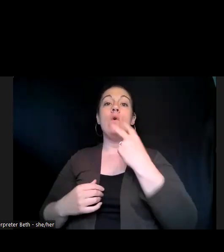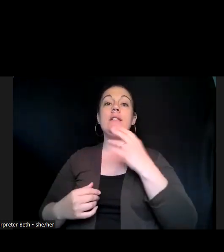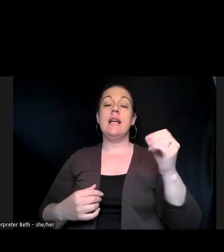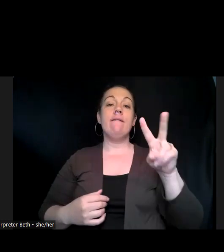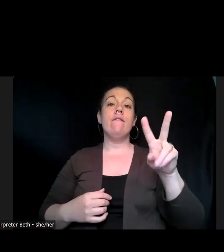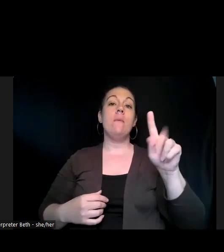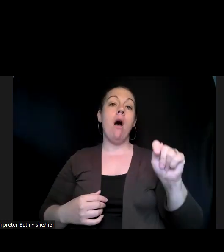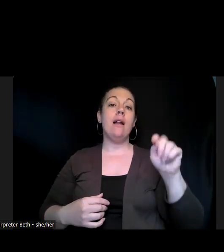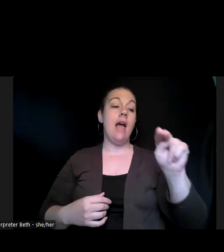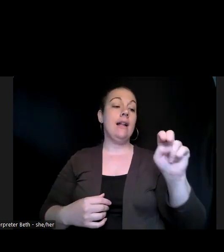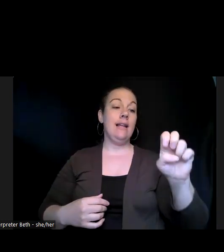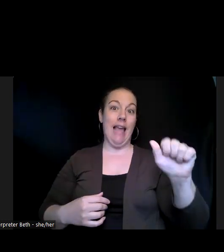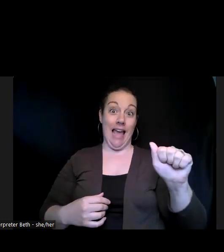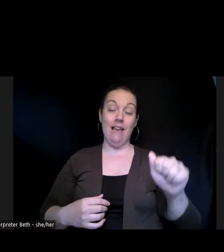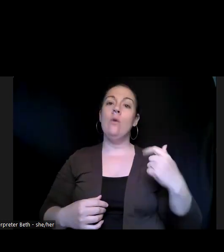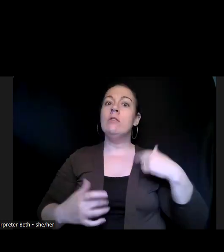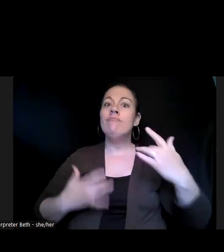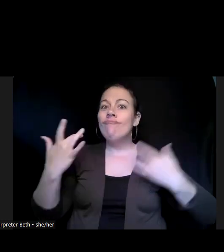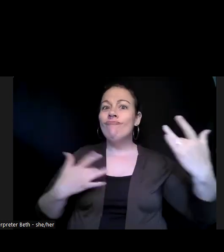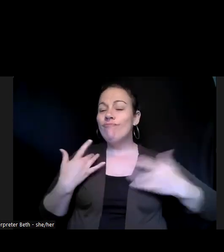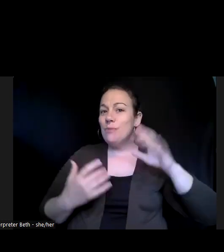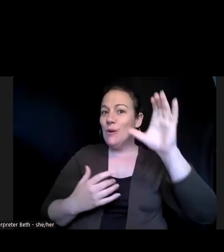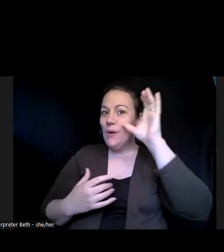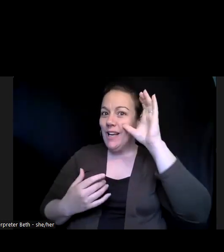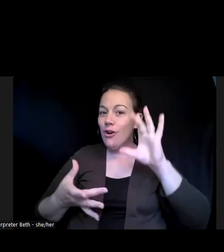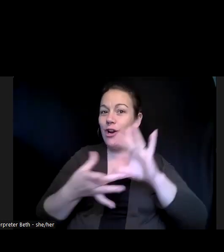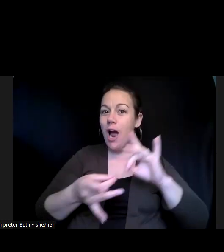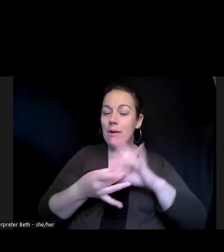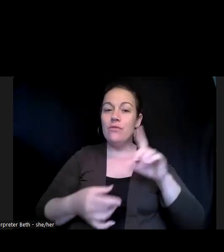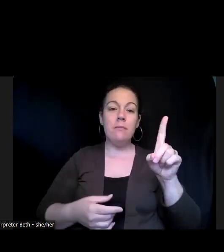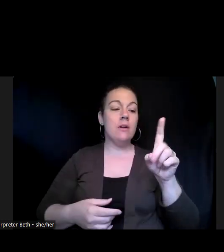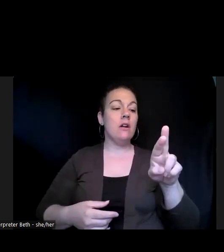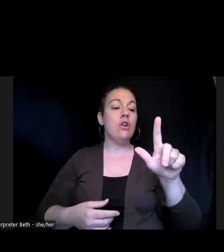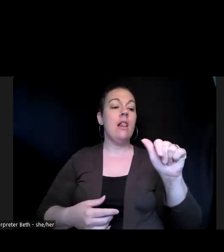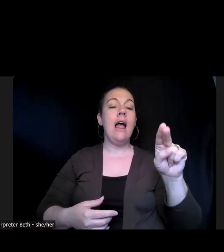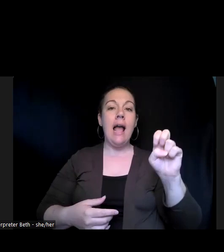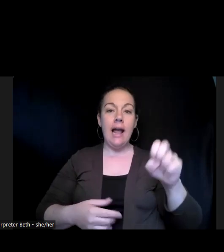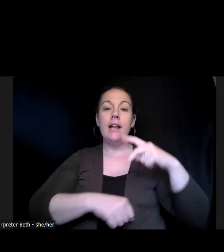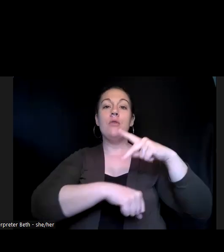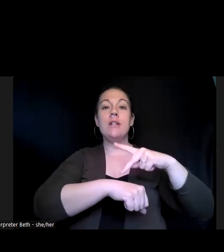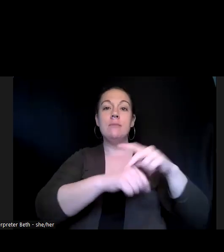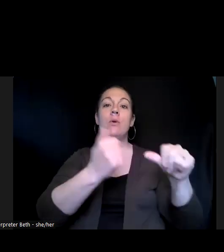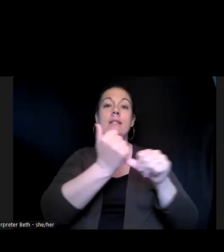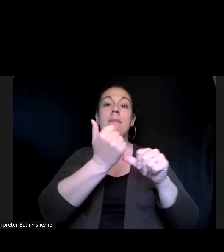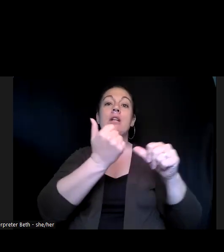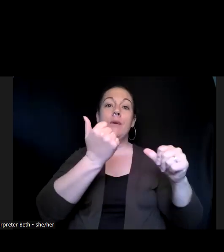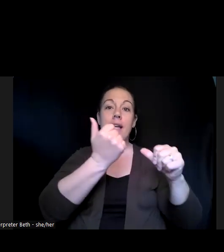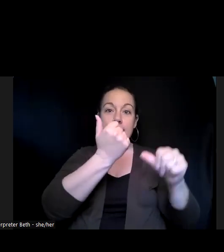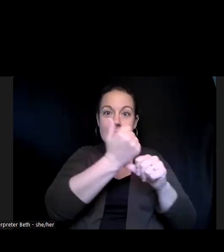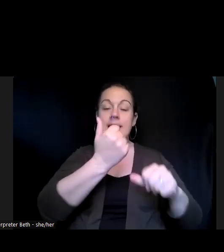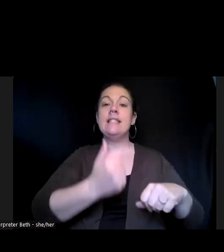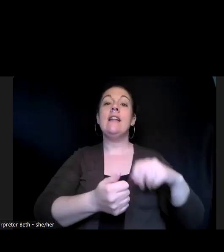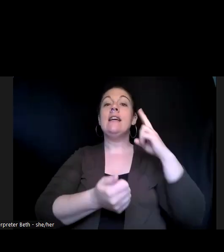are also very excited to hear some remarks from Dr. Lane, Principal Deputy Assistant Secretary in the Office